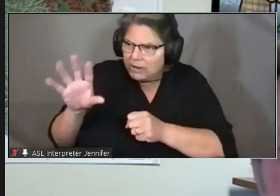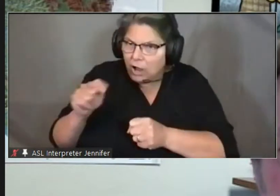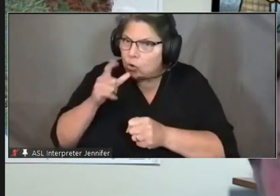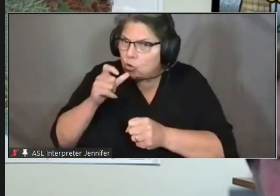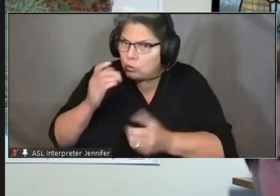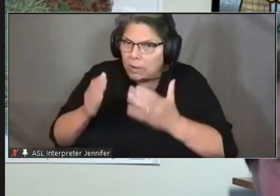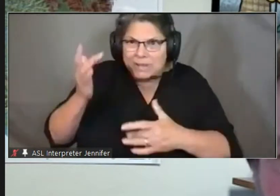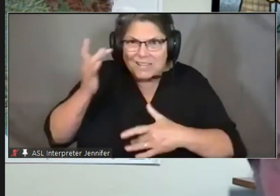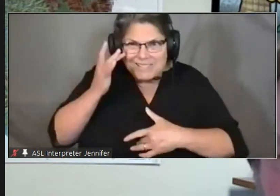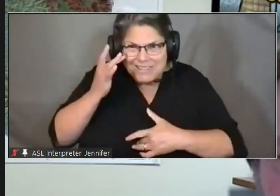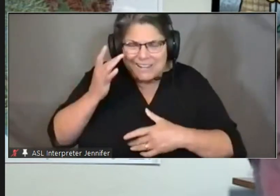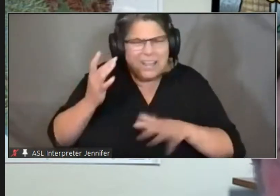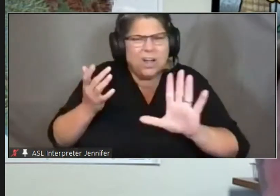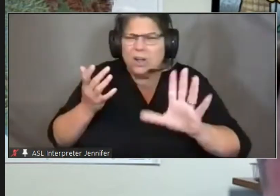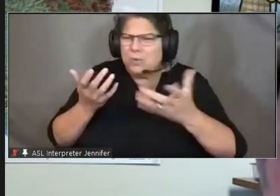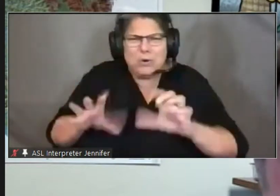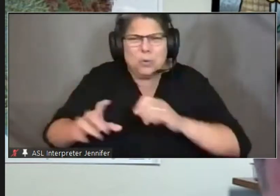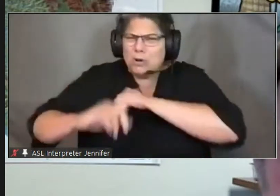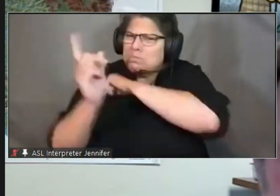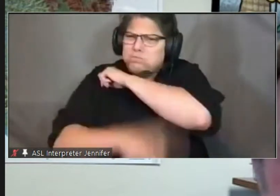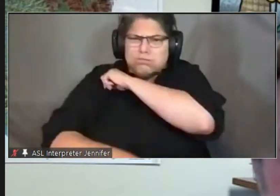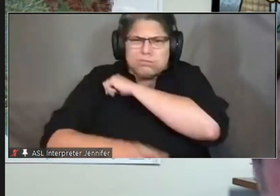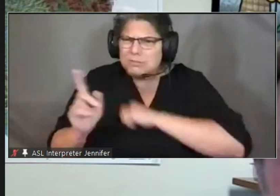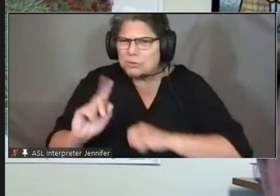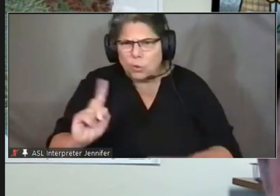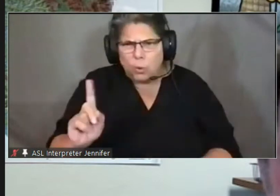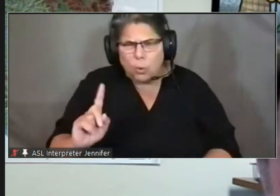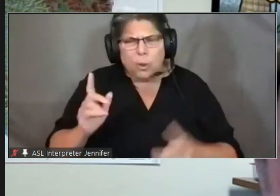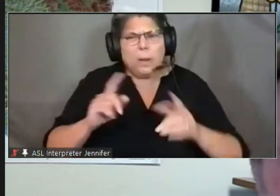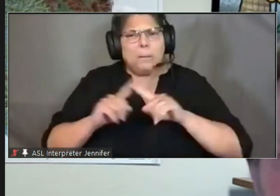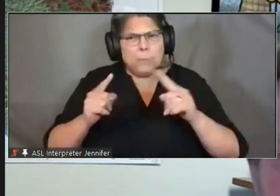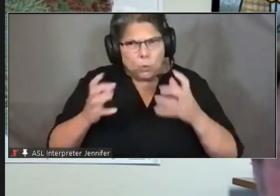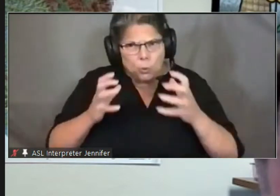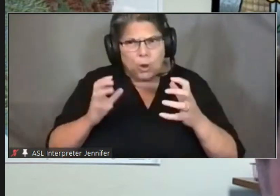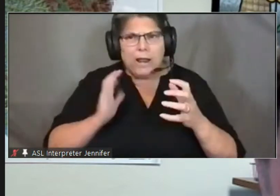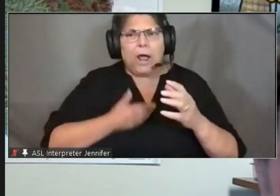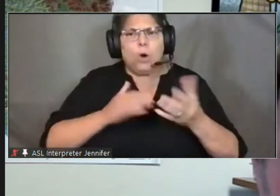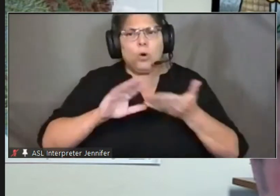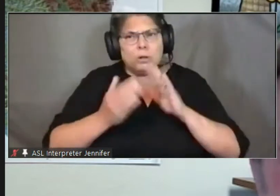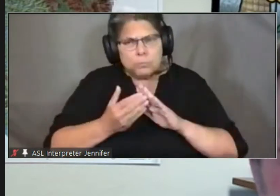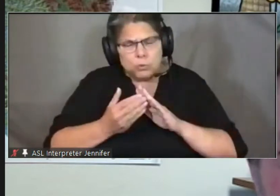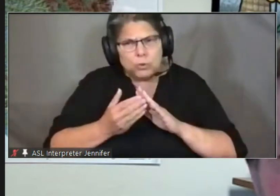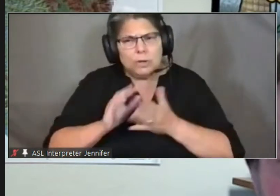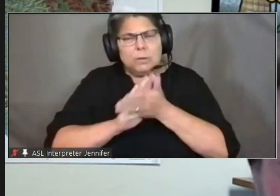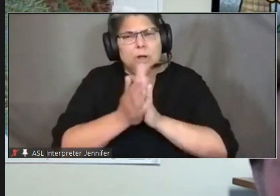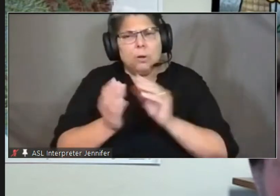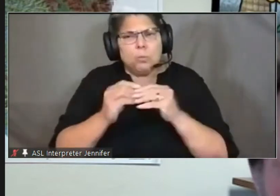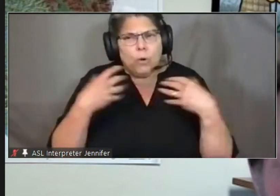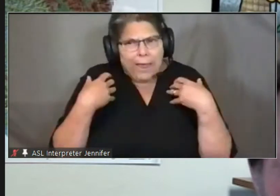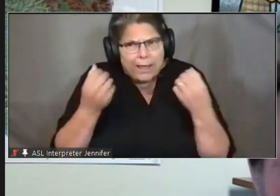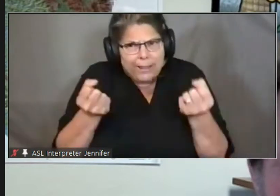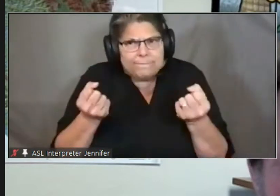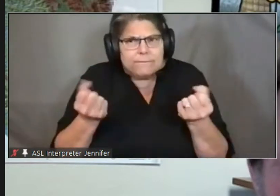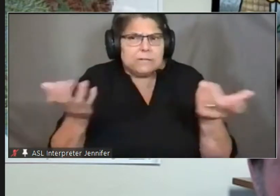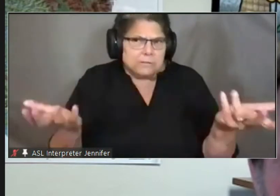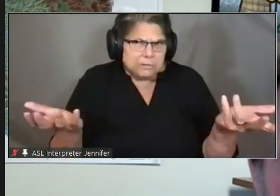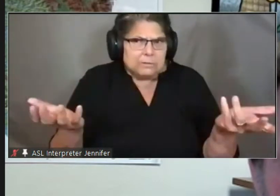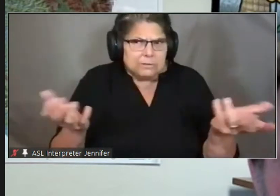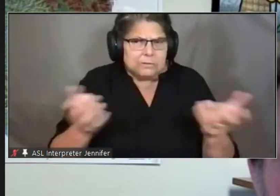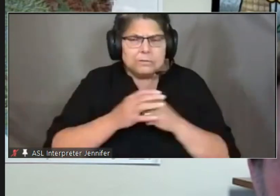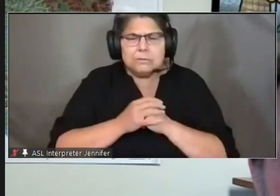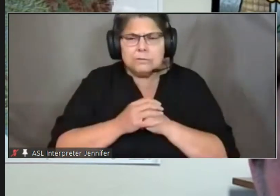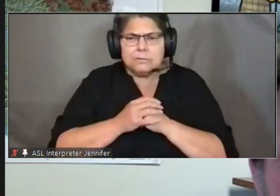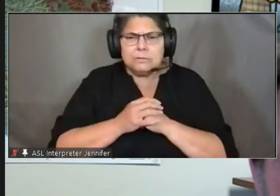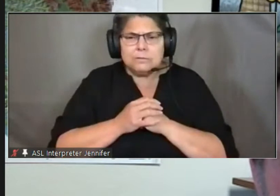people, not for punitive reasons, but we need to bring our community back to a healthful situation.